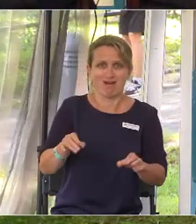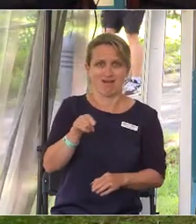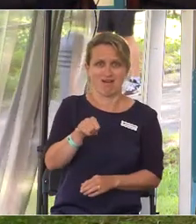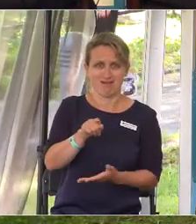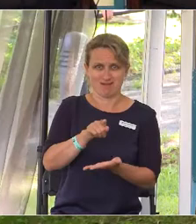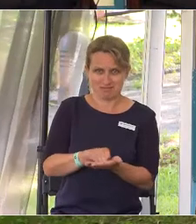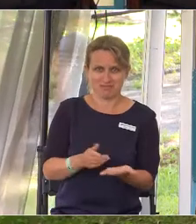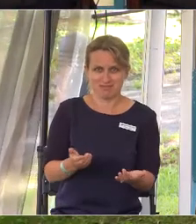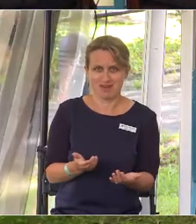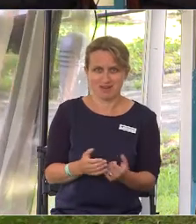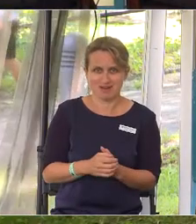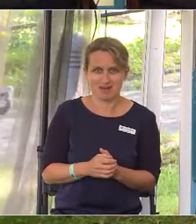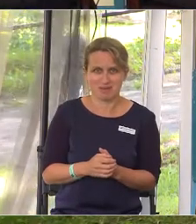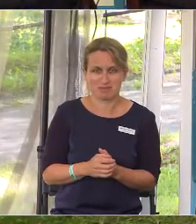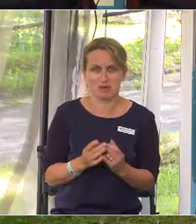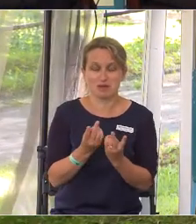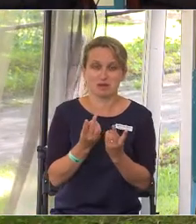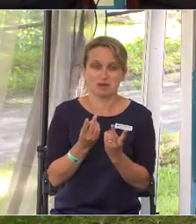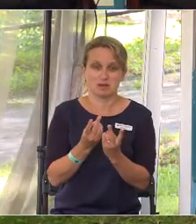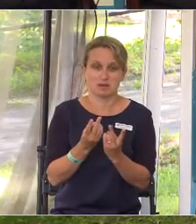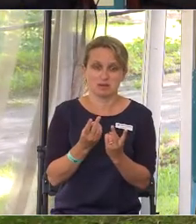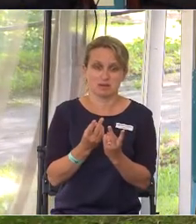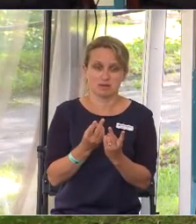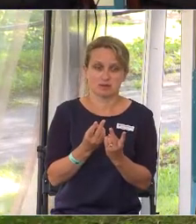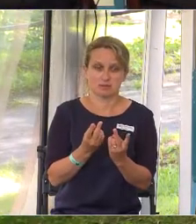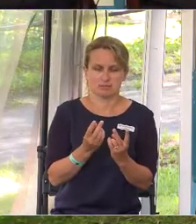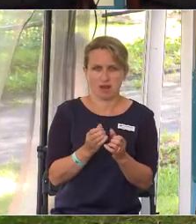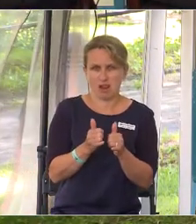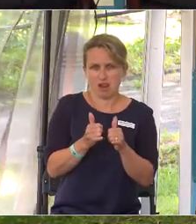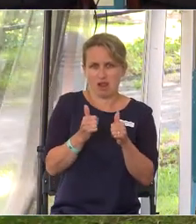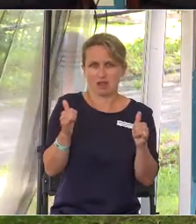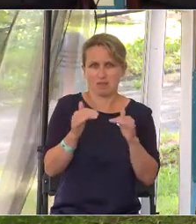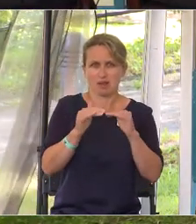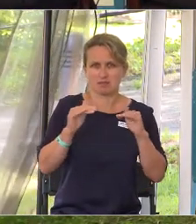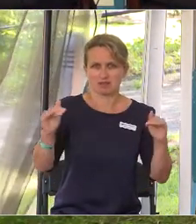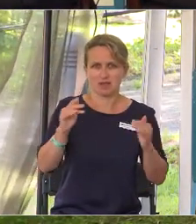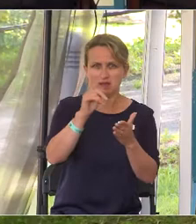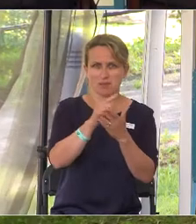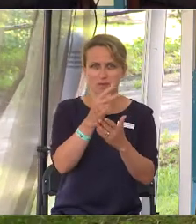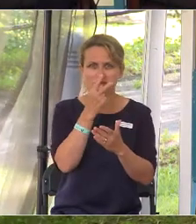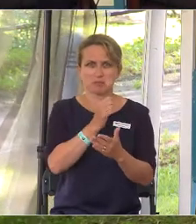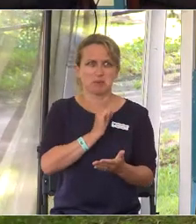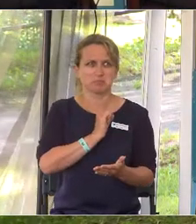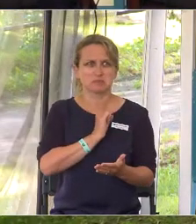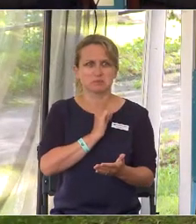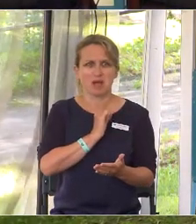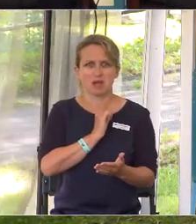need to think about this also as a broader level. Why are we looking at this?